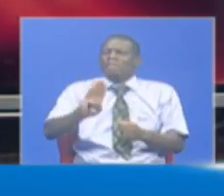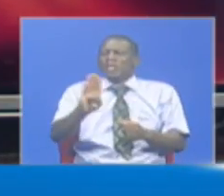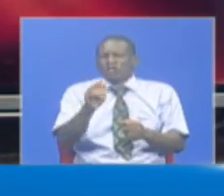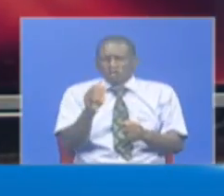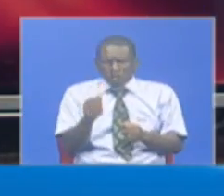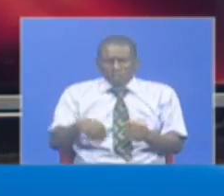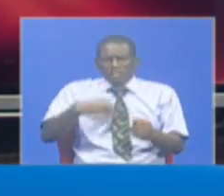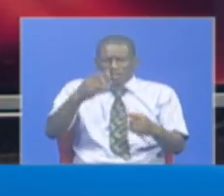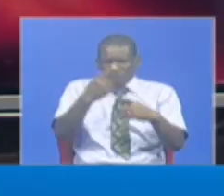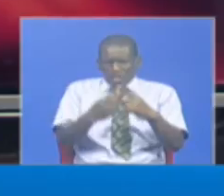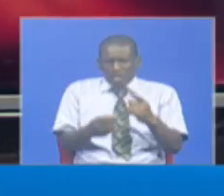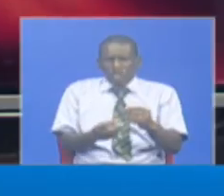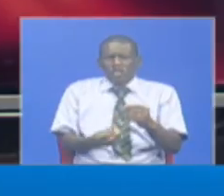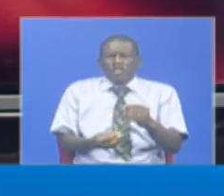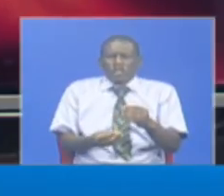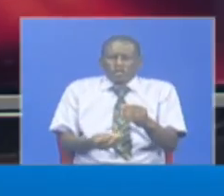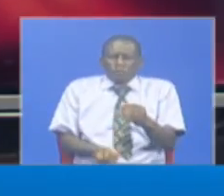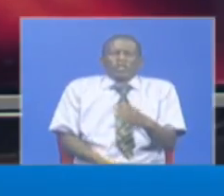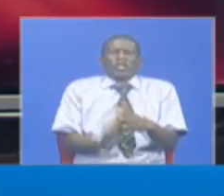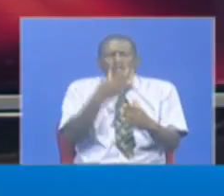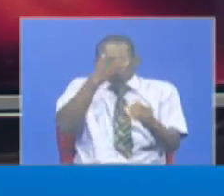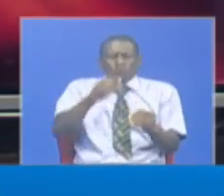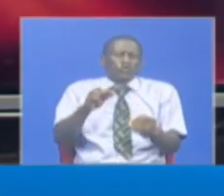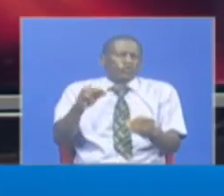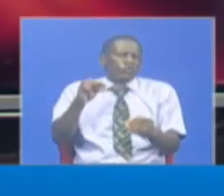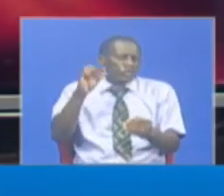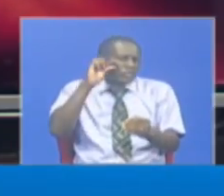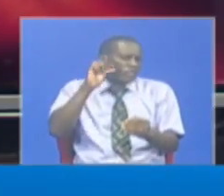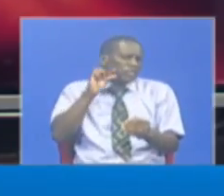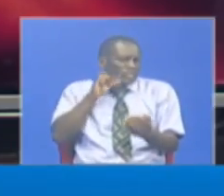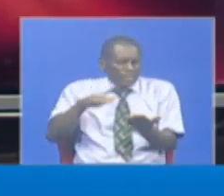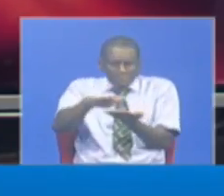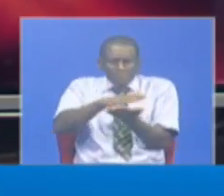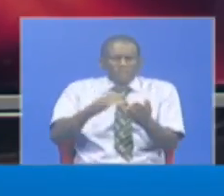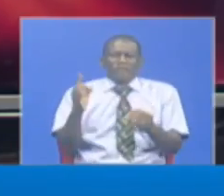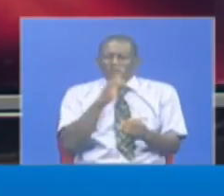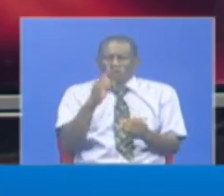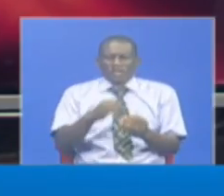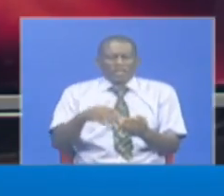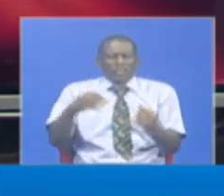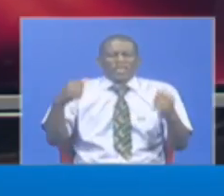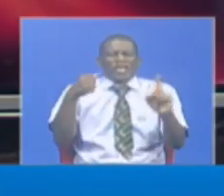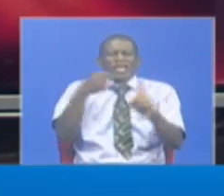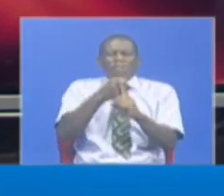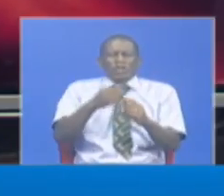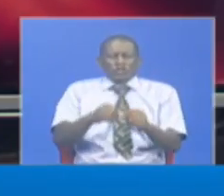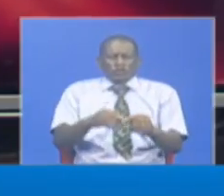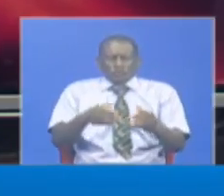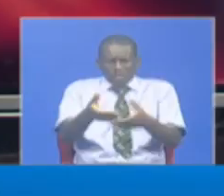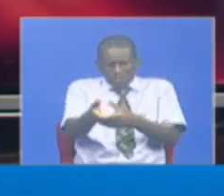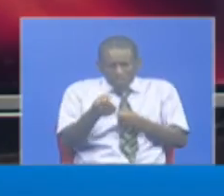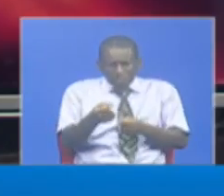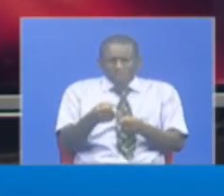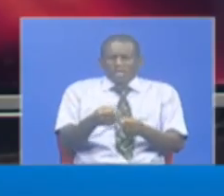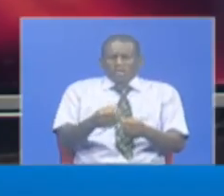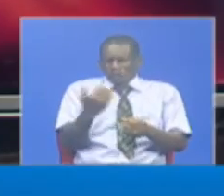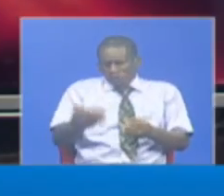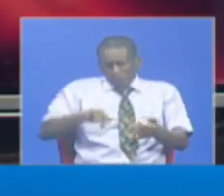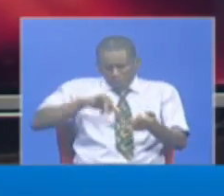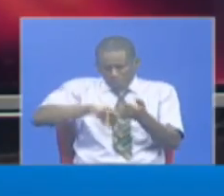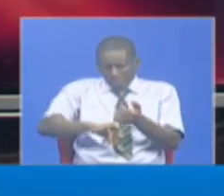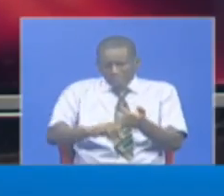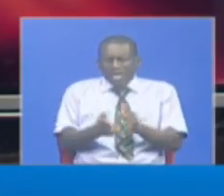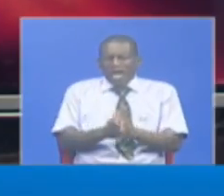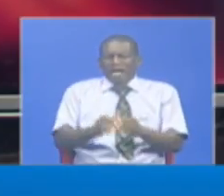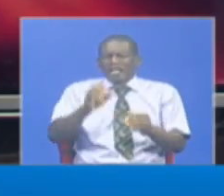per year in productivity due to gender-based violence, the impact of rape, child marriage, female genital mutilation and wife battery